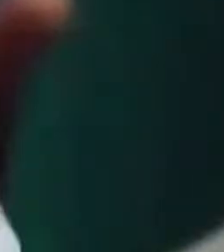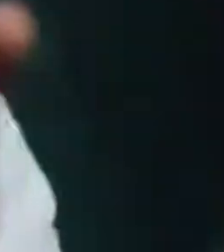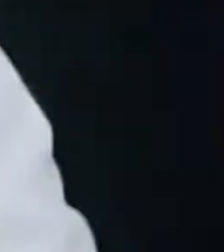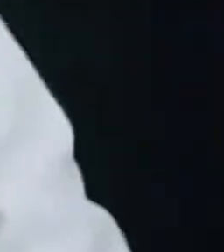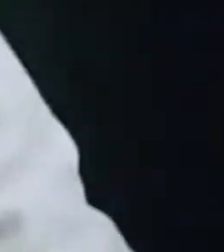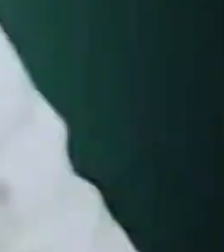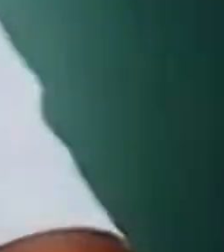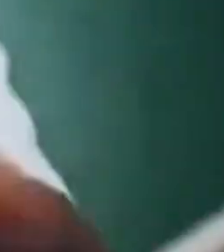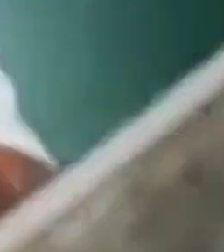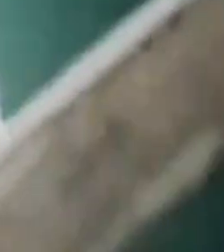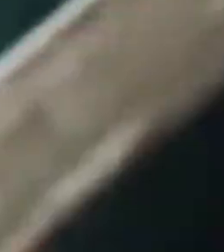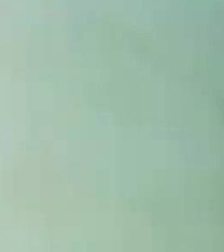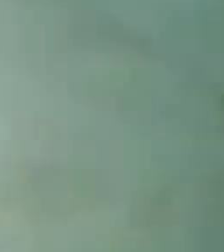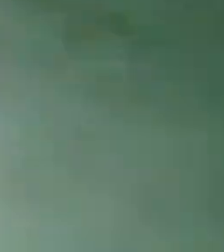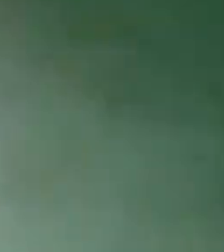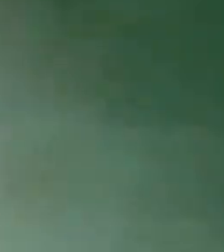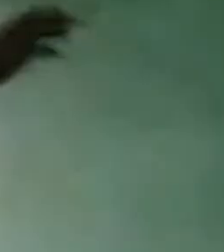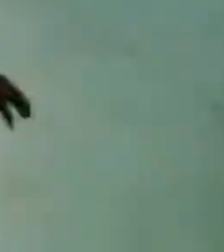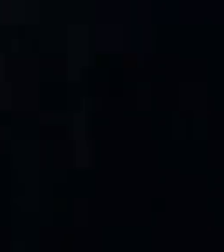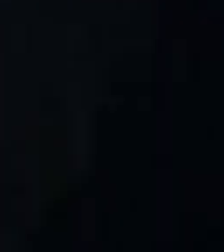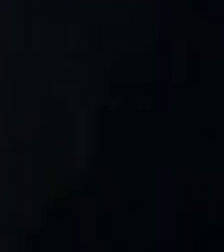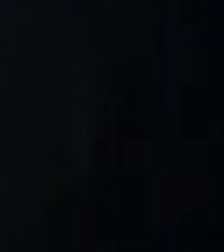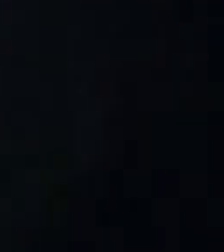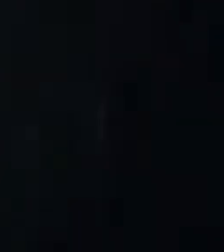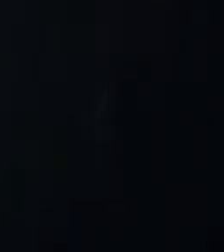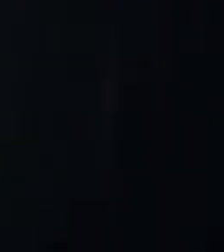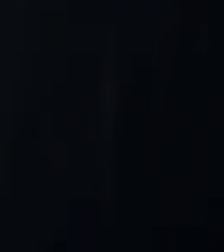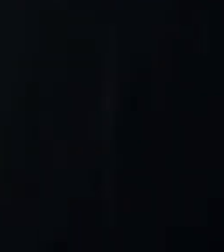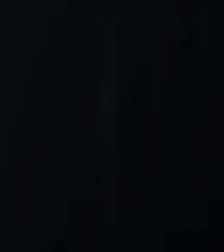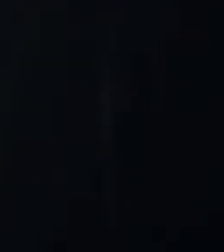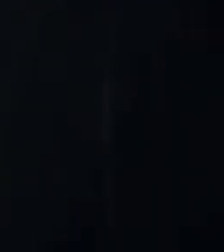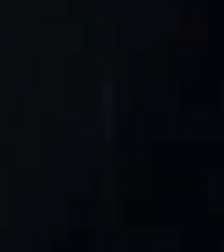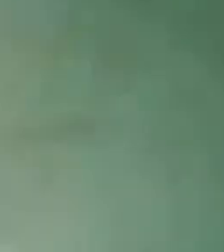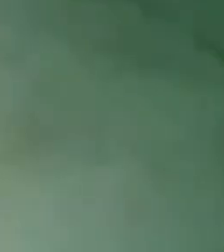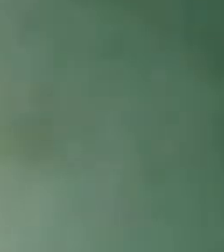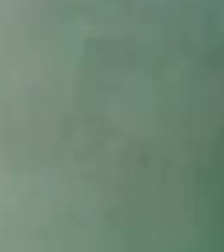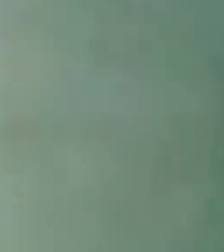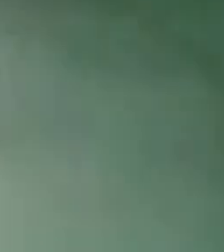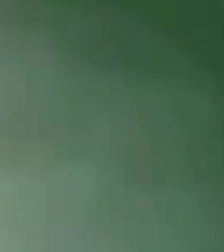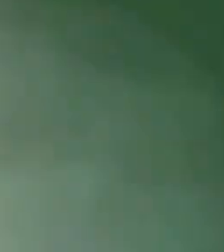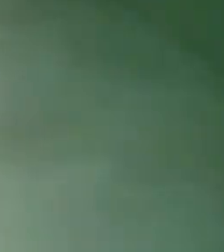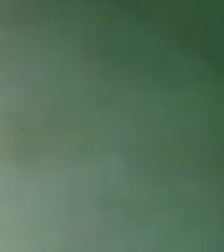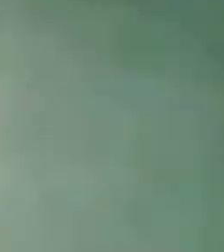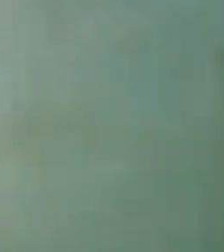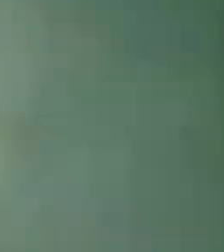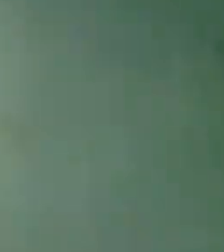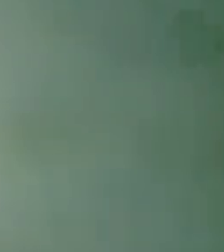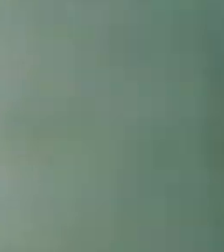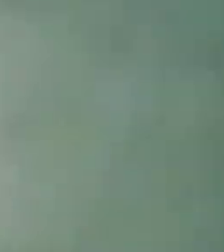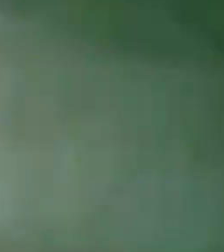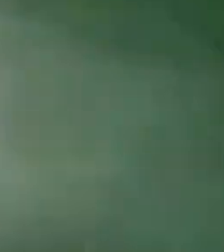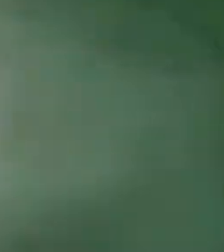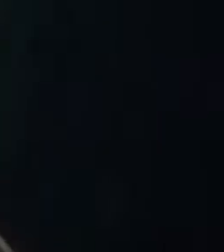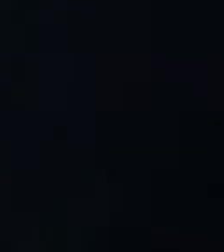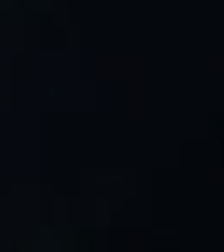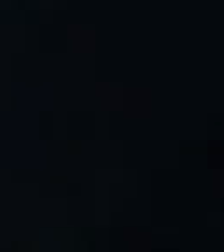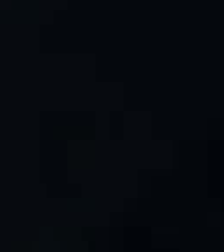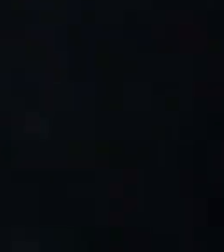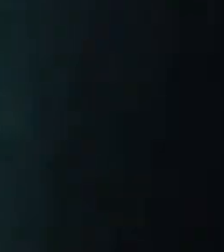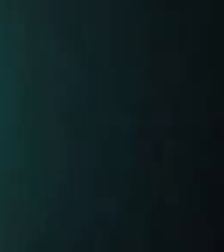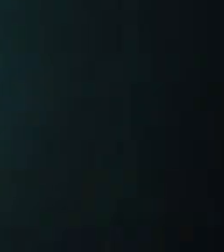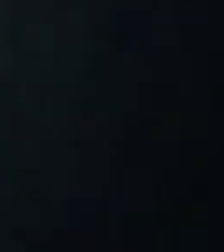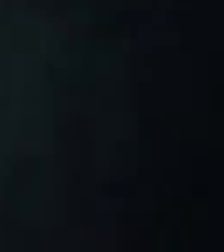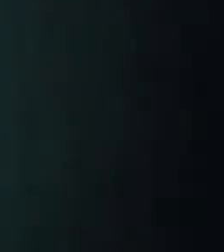Ichi chimbala, kita chisheta. Nolo waka fake, wana kisecha. Tapeta mukana, muri